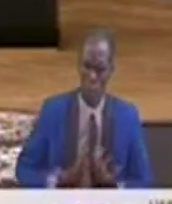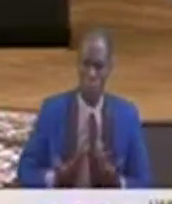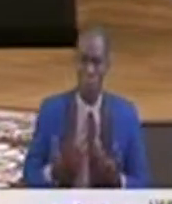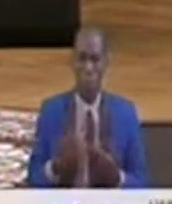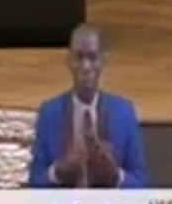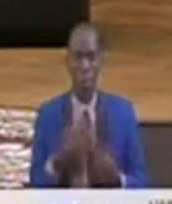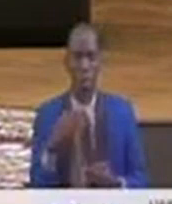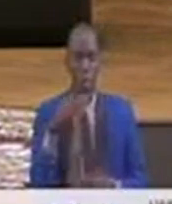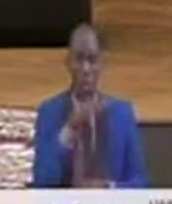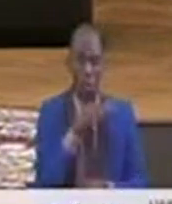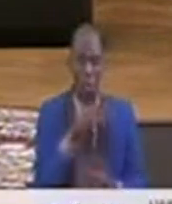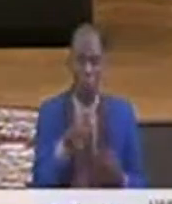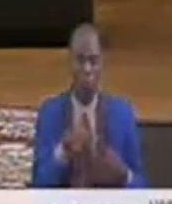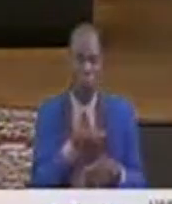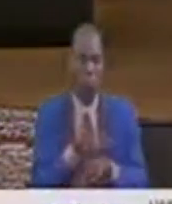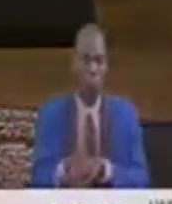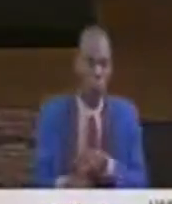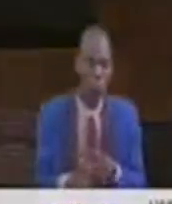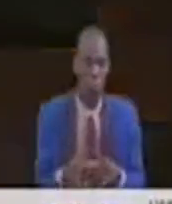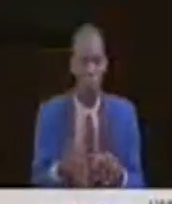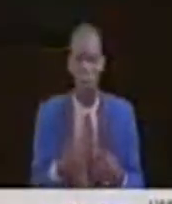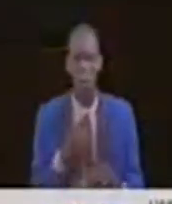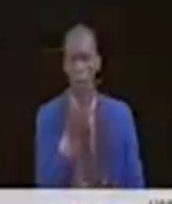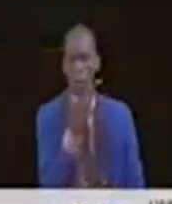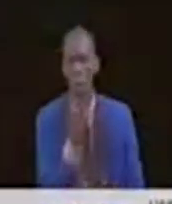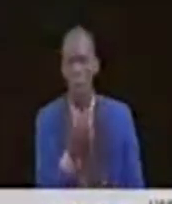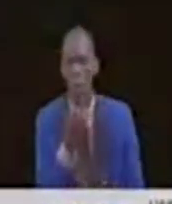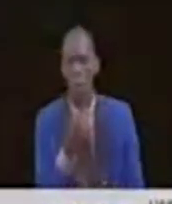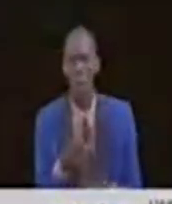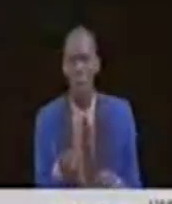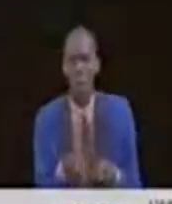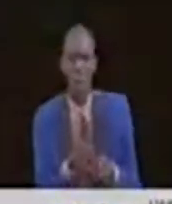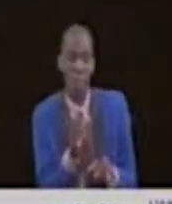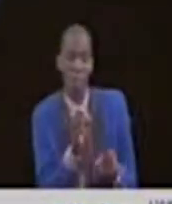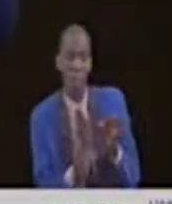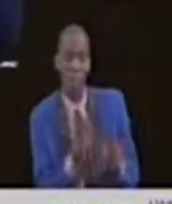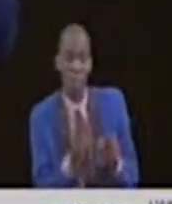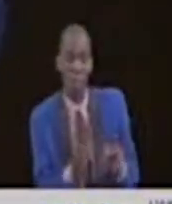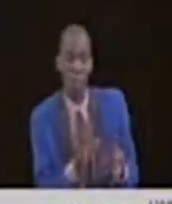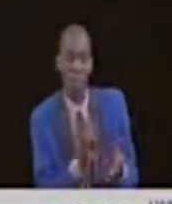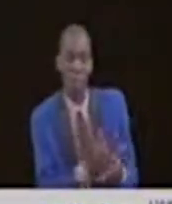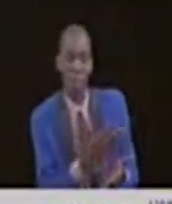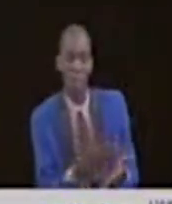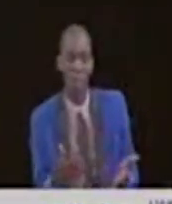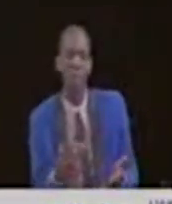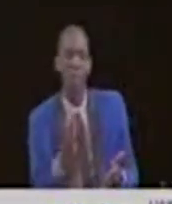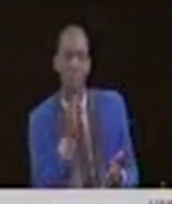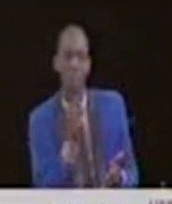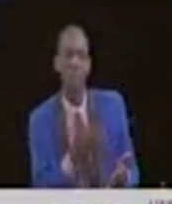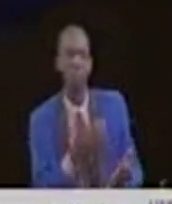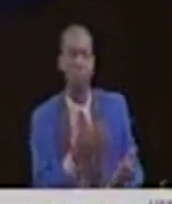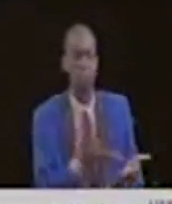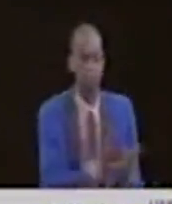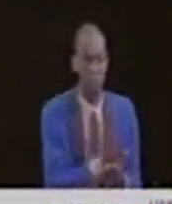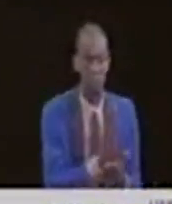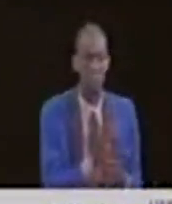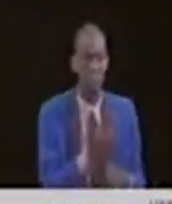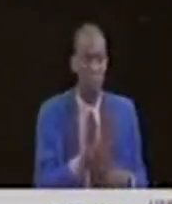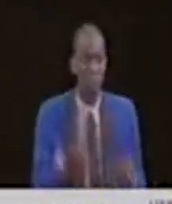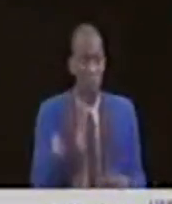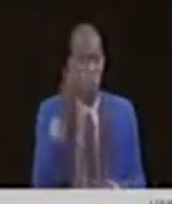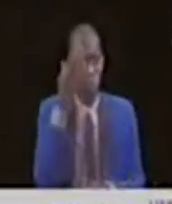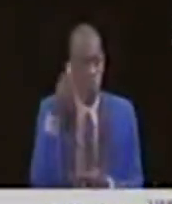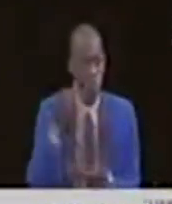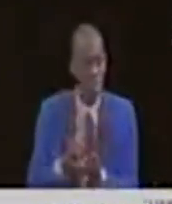to pretend as if this is that, but you know it is wrong. And